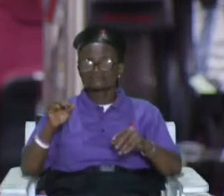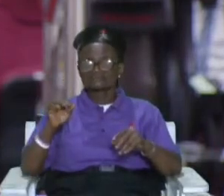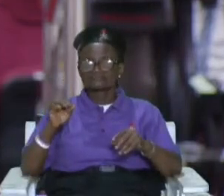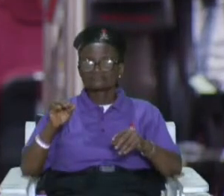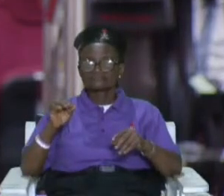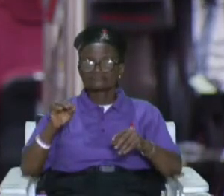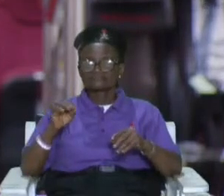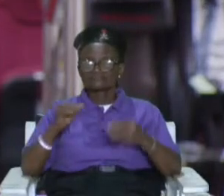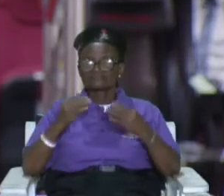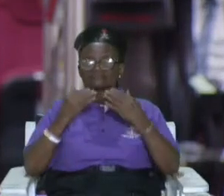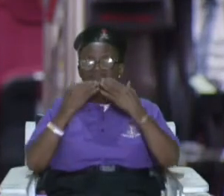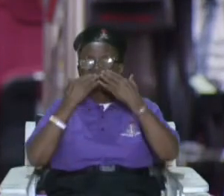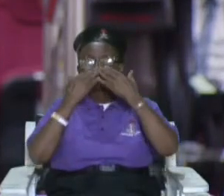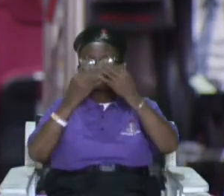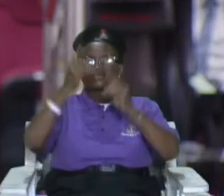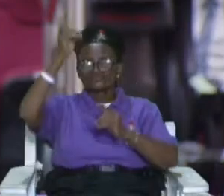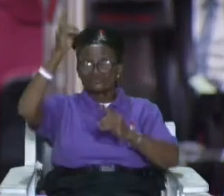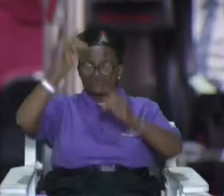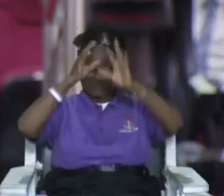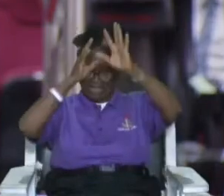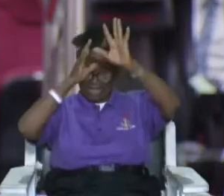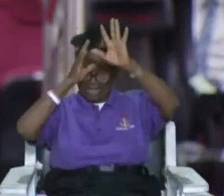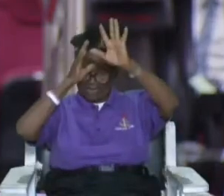Thank you, Father.